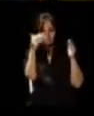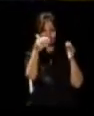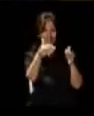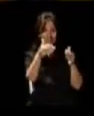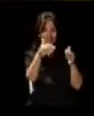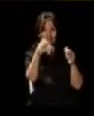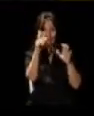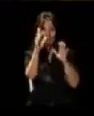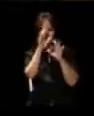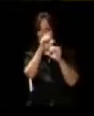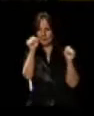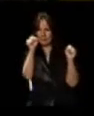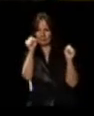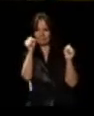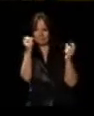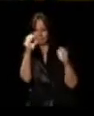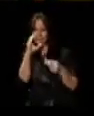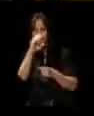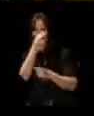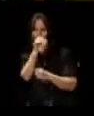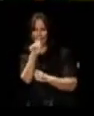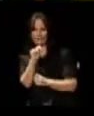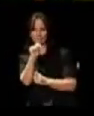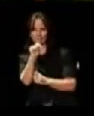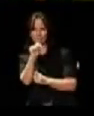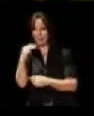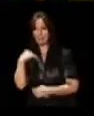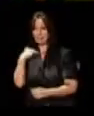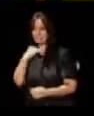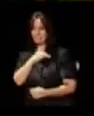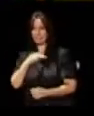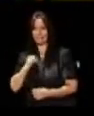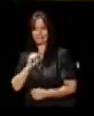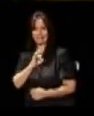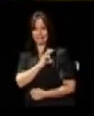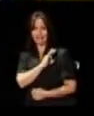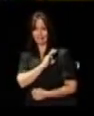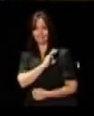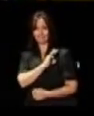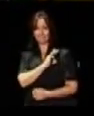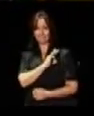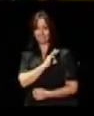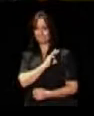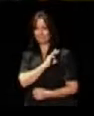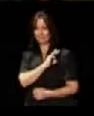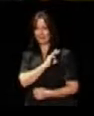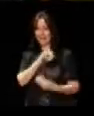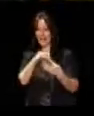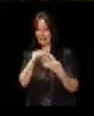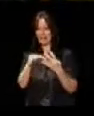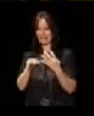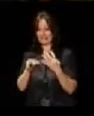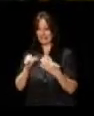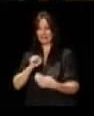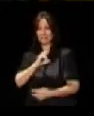2012, President Chet, members of the faculty and staff, elected